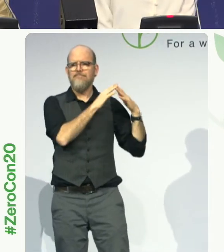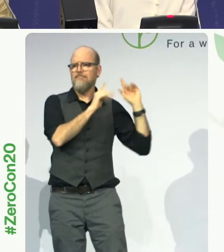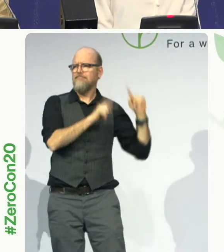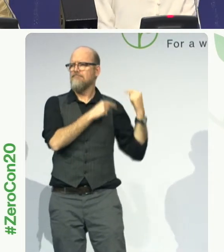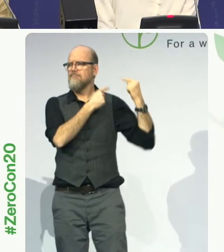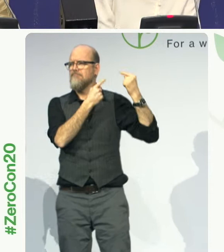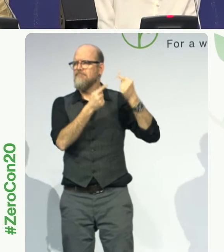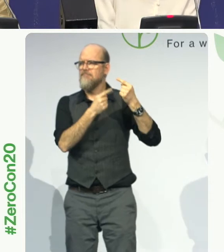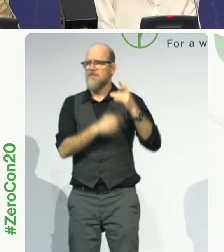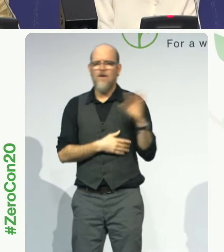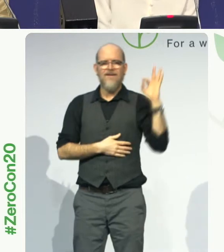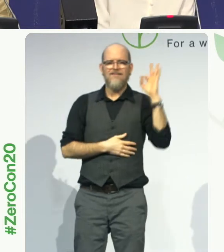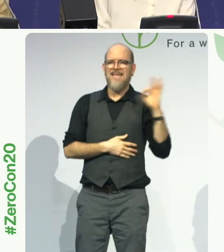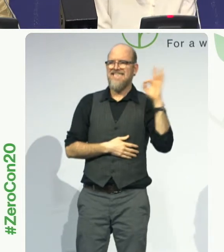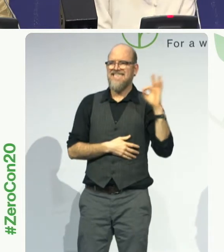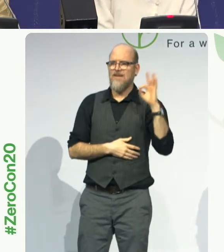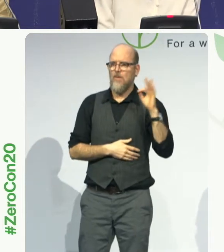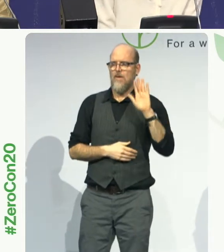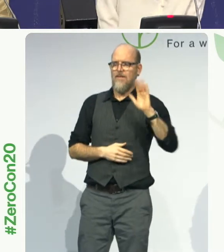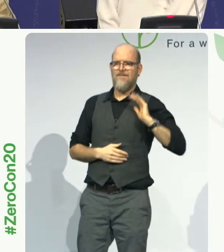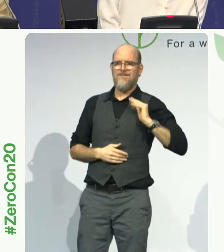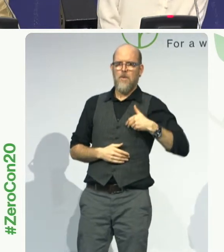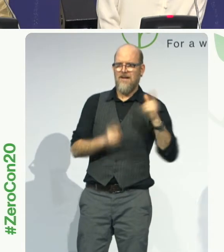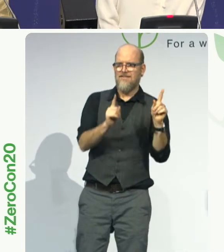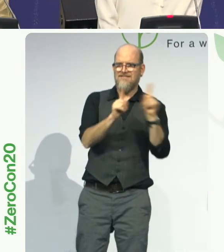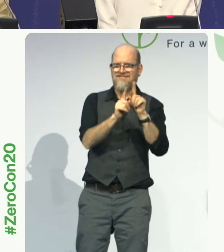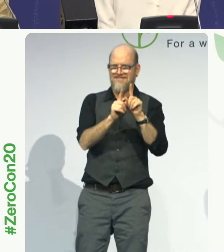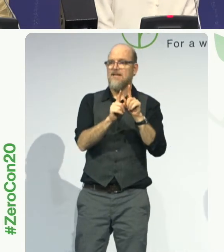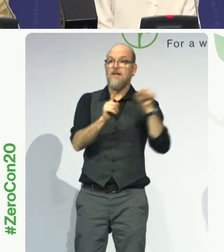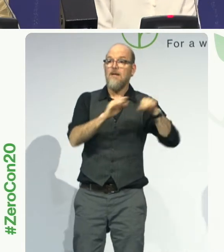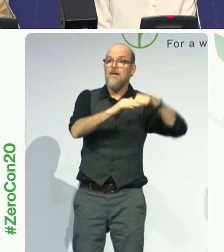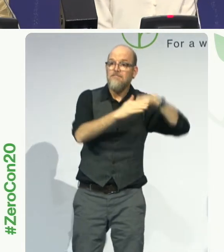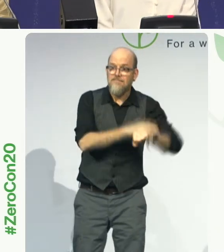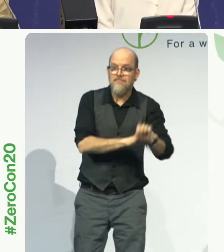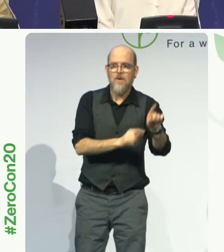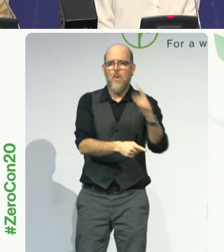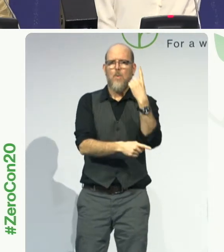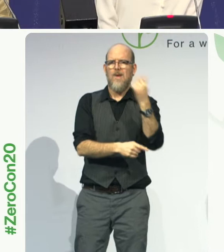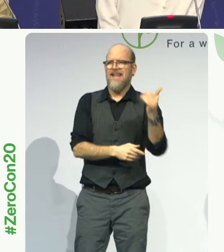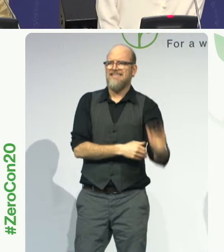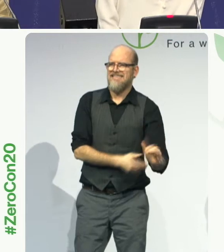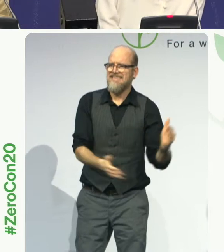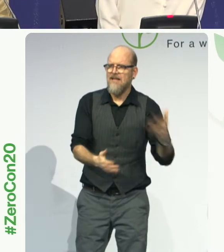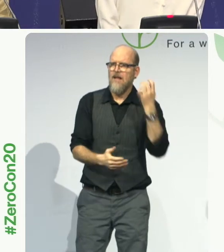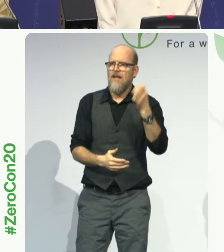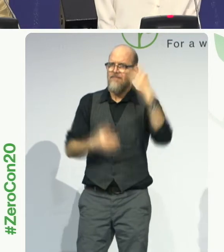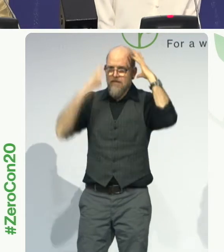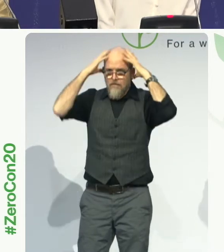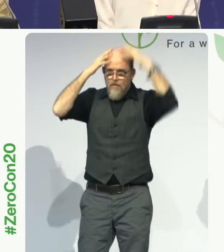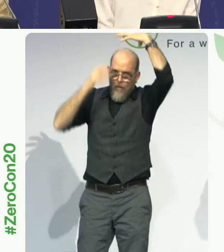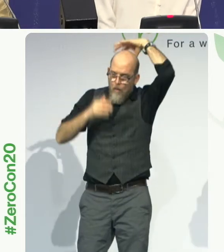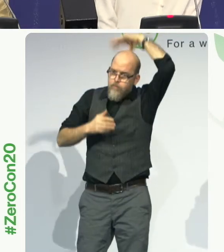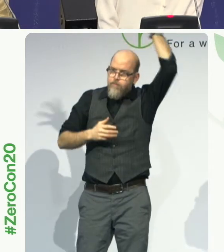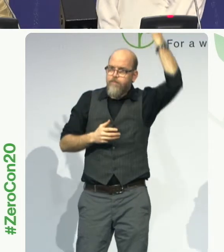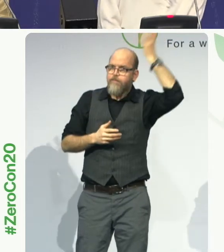with hydrocephalus, and they were made aware of the lack of services and opportunities available for people with disabilities in Santiago